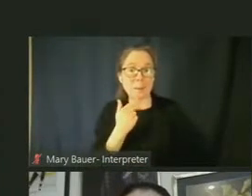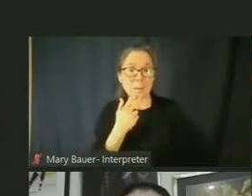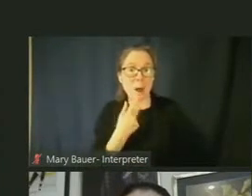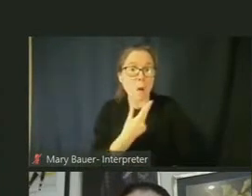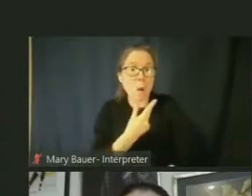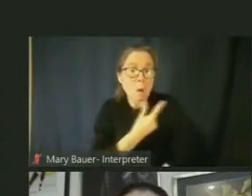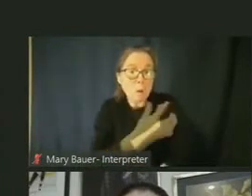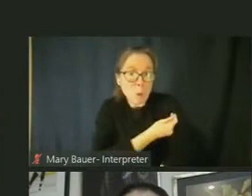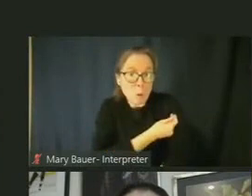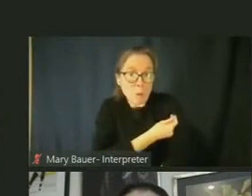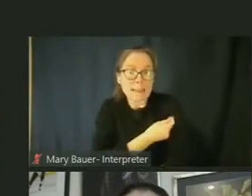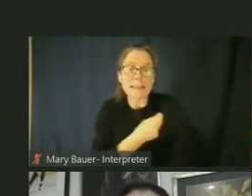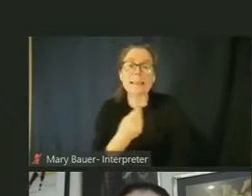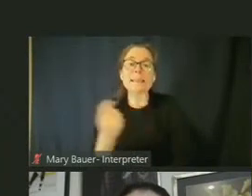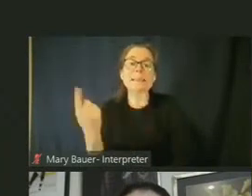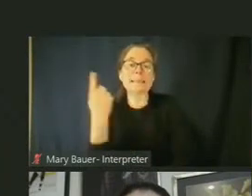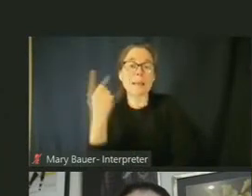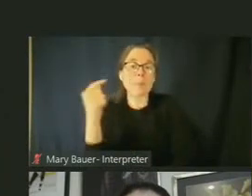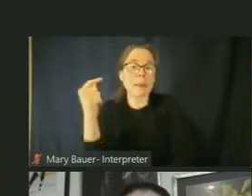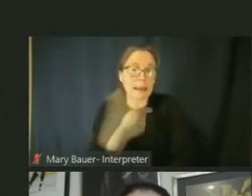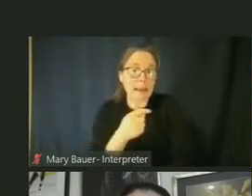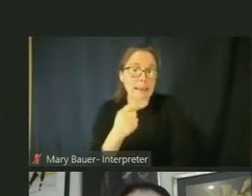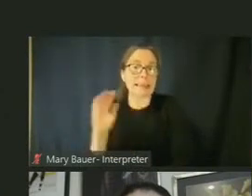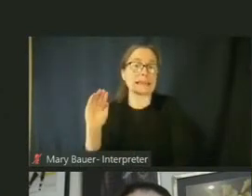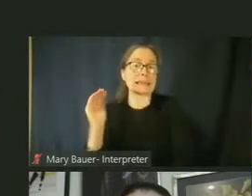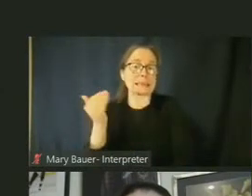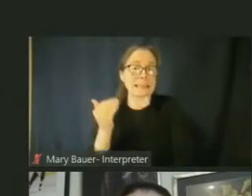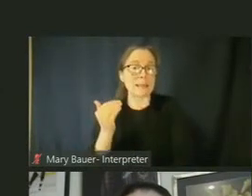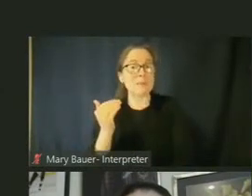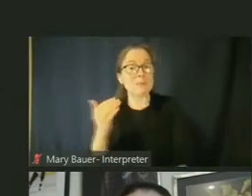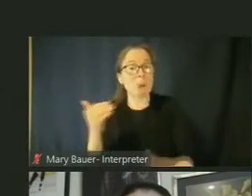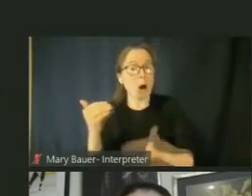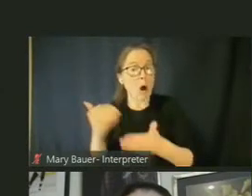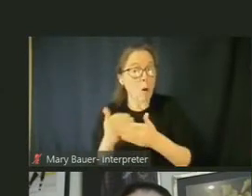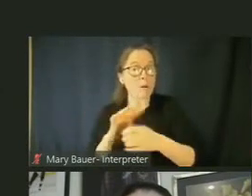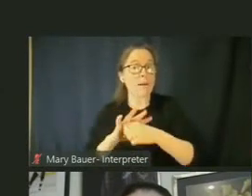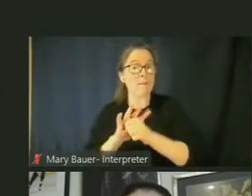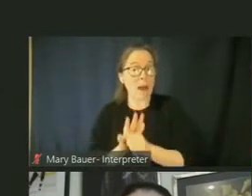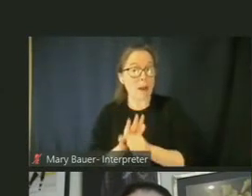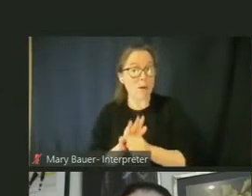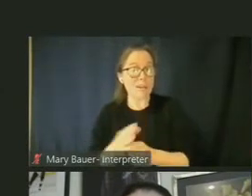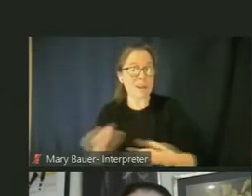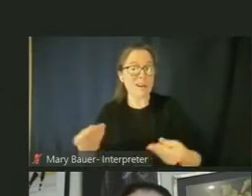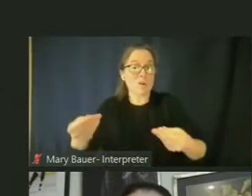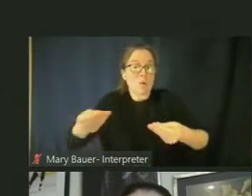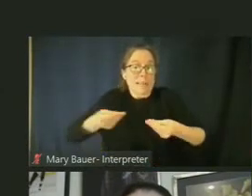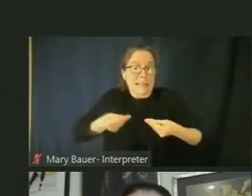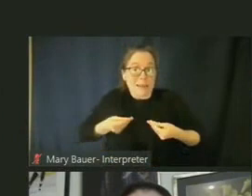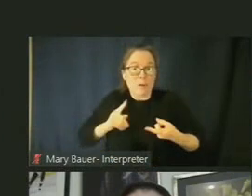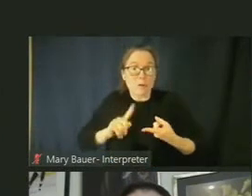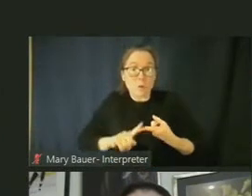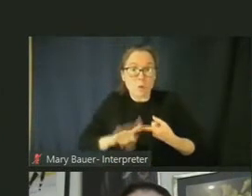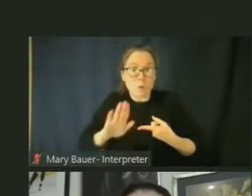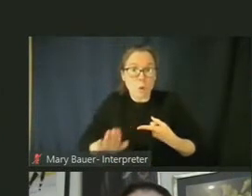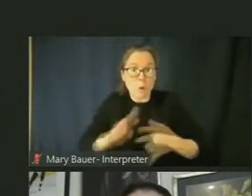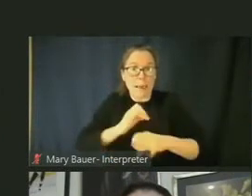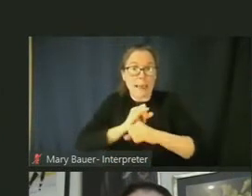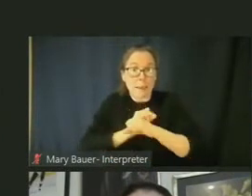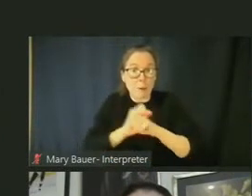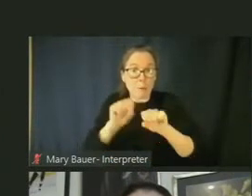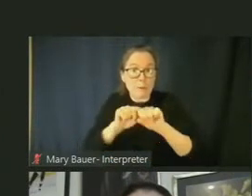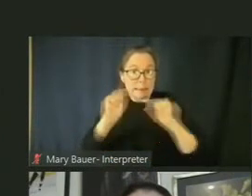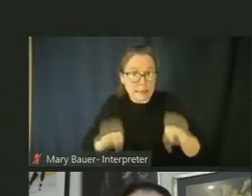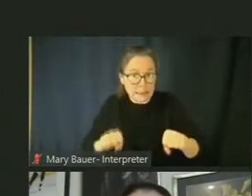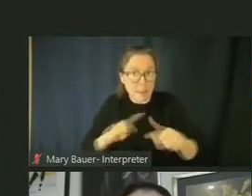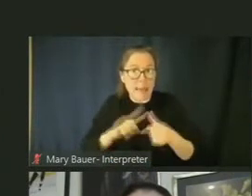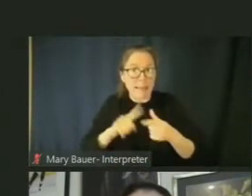factor resembling the virus that is issued to your immune system, knowing that your immune system shows these symptoms and is trying to fight it off is a